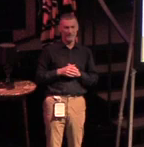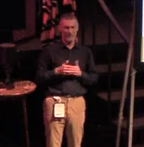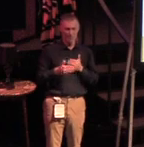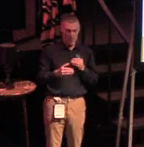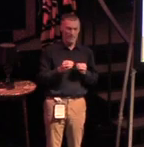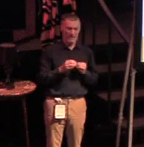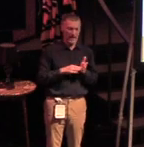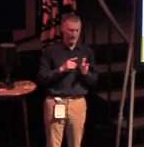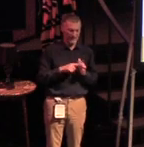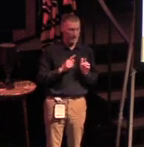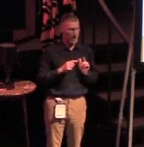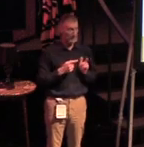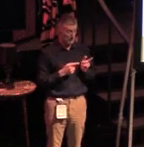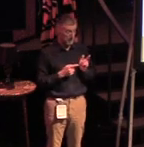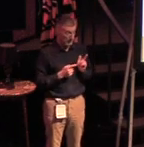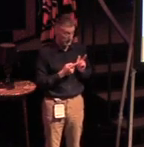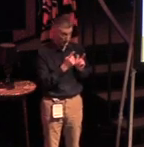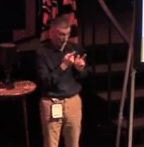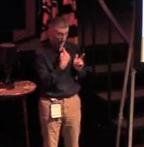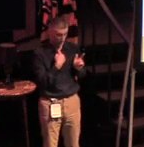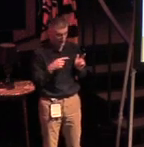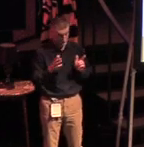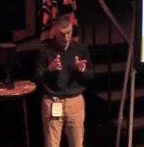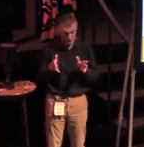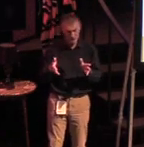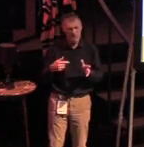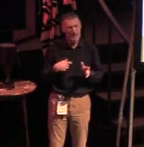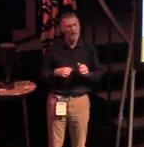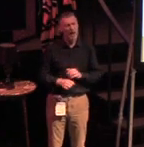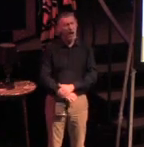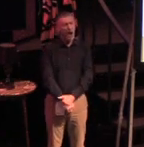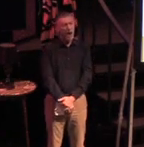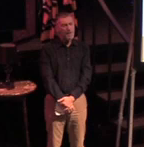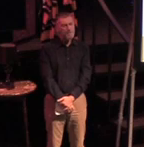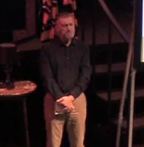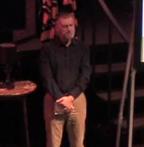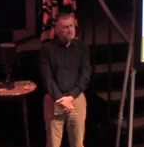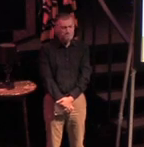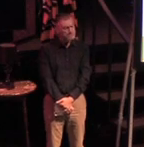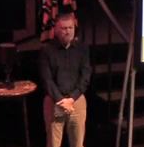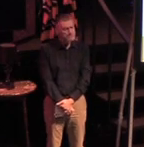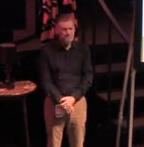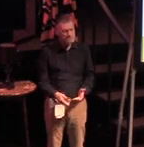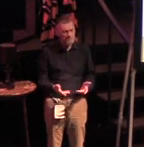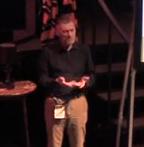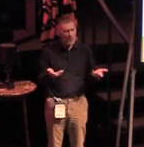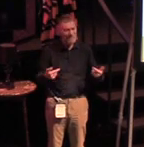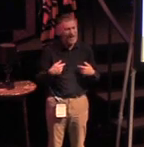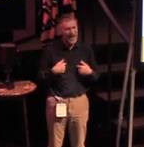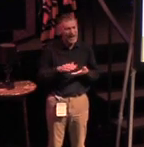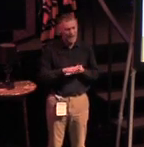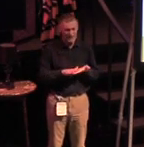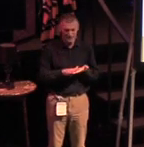and and I kicked back I was like no that doesn't seem fair like you're asking me to compromise